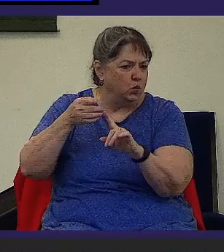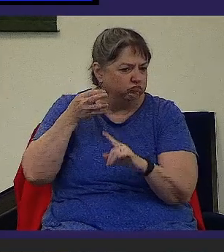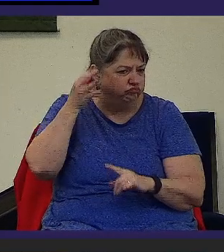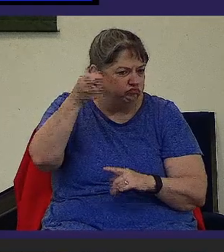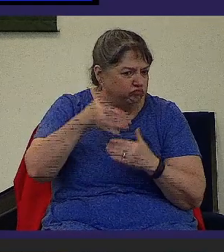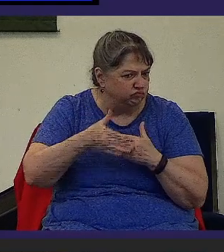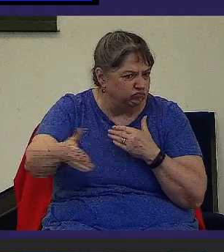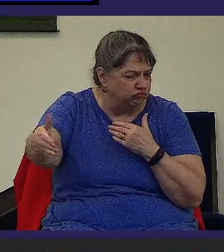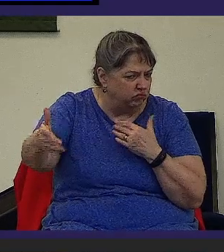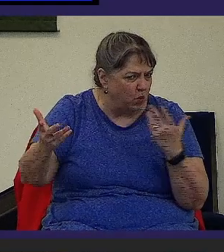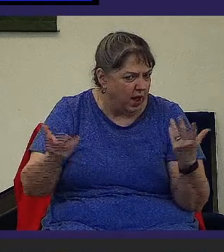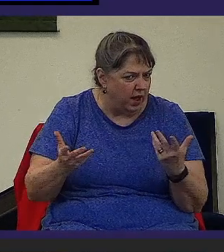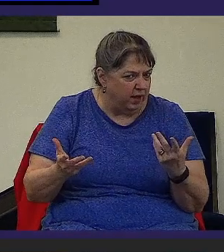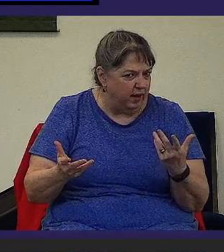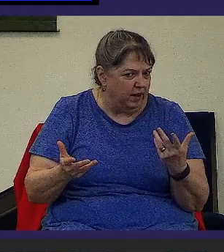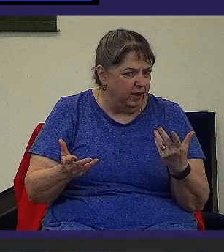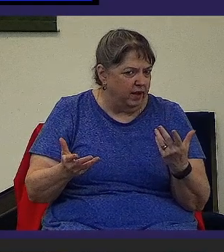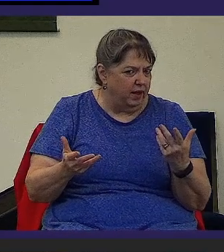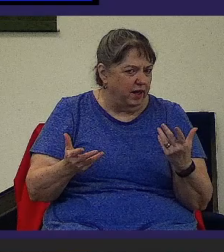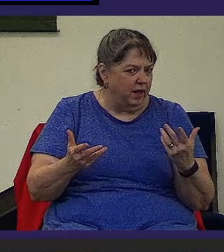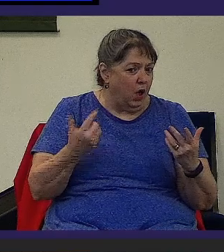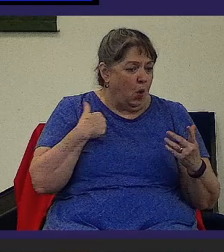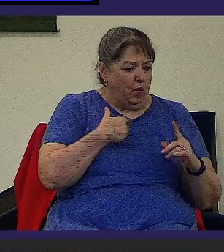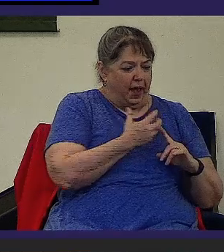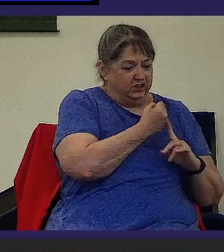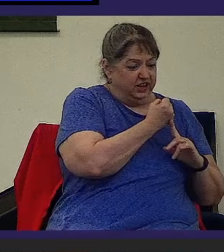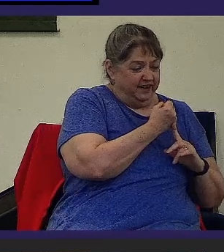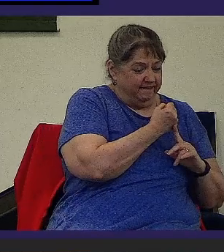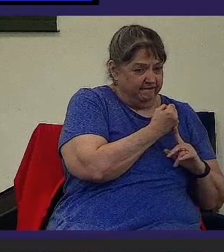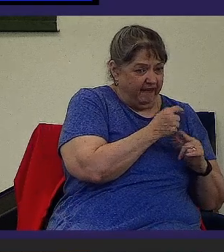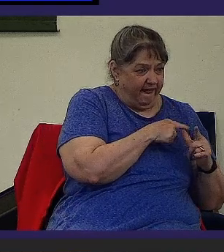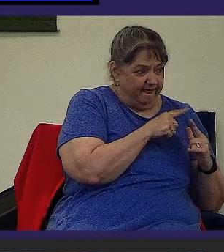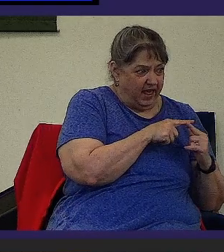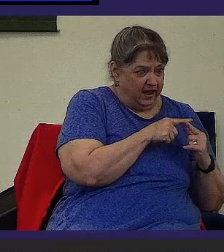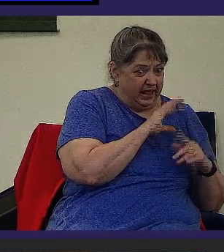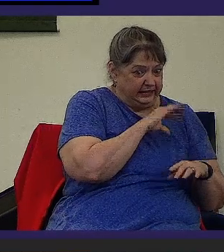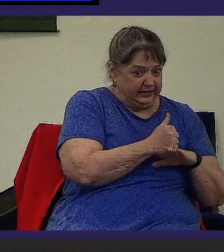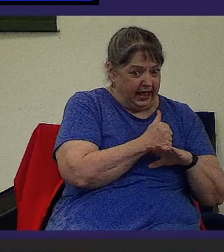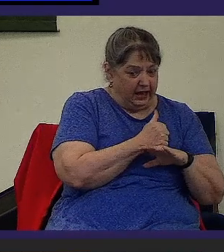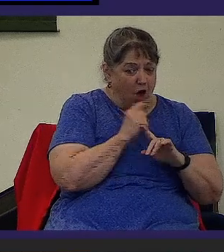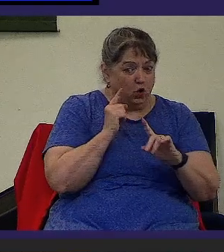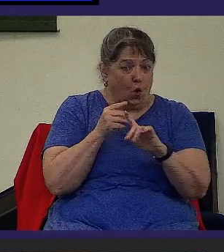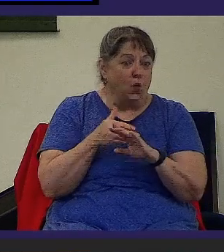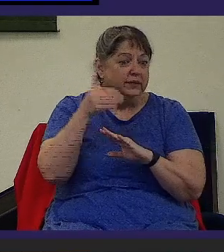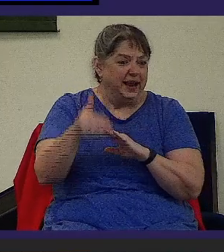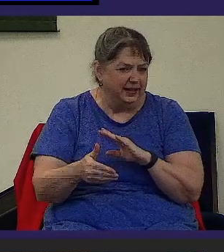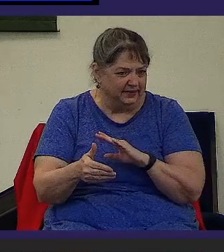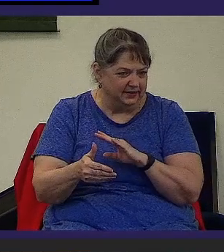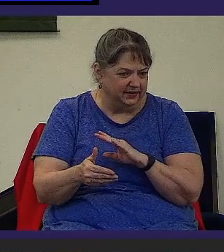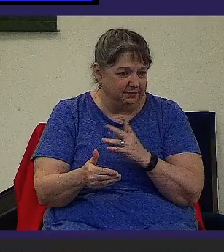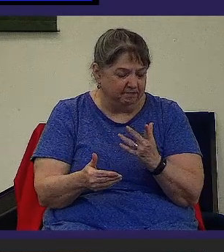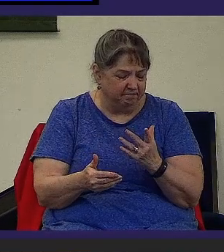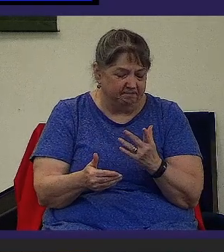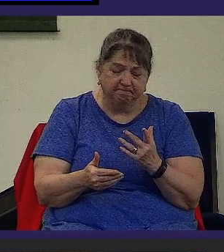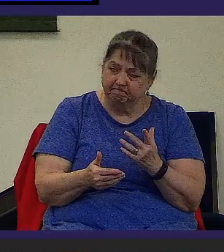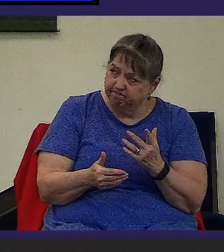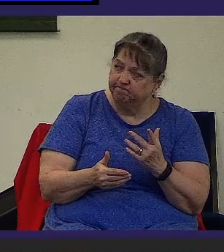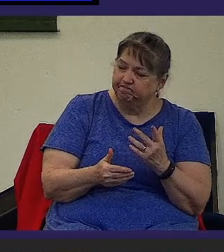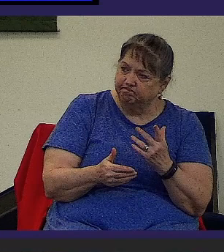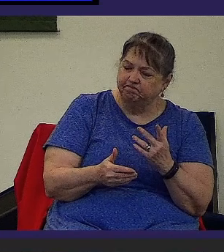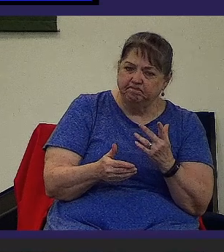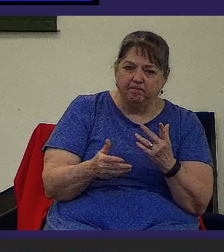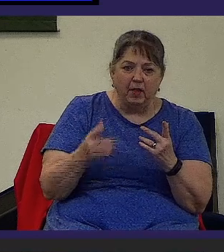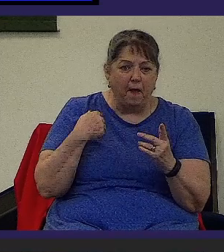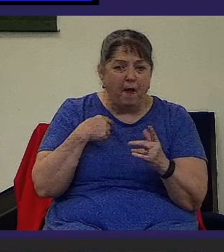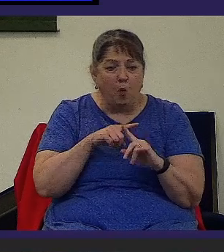so goals don't stop from happening we we have a goal we want to accomplish some things we want to accomplish especially in our walk with god but nonetheless we all